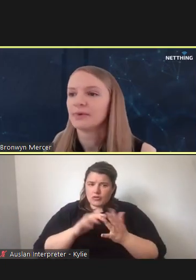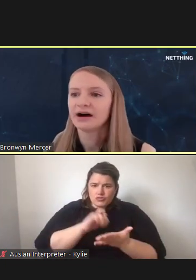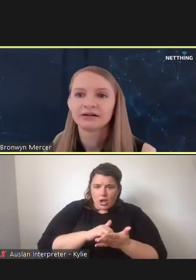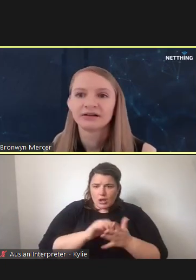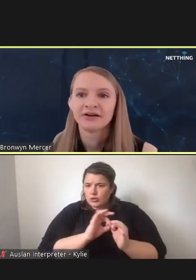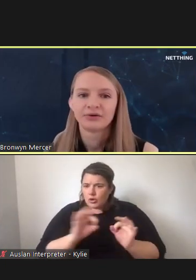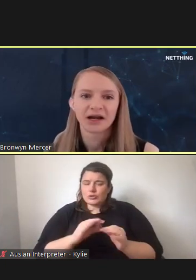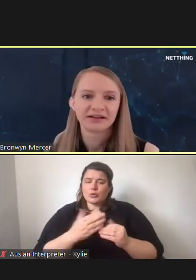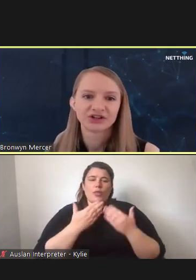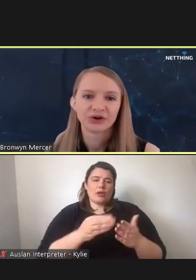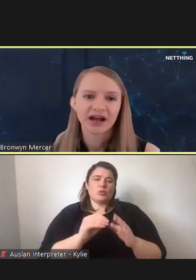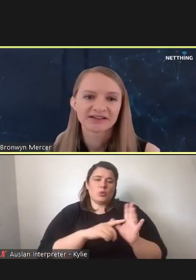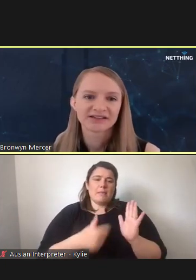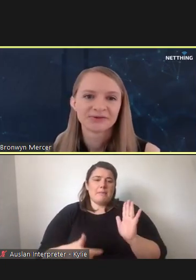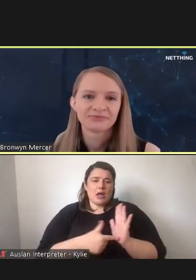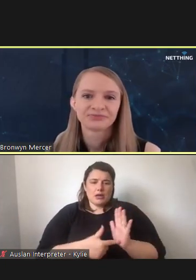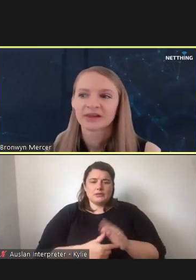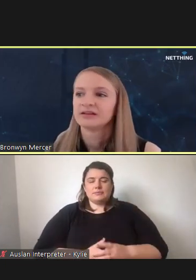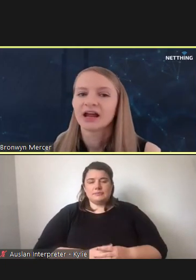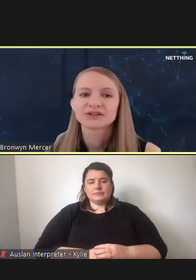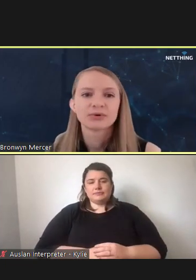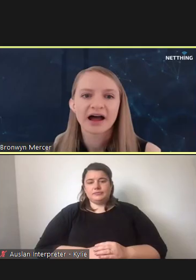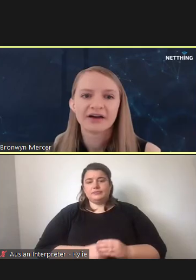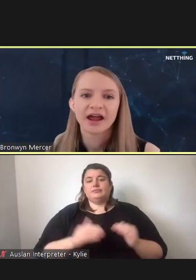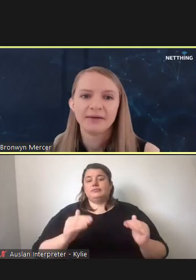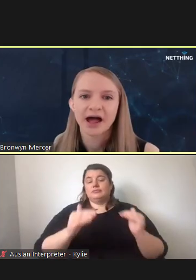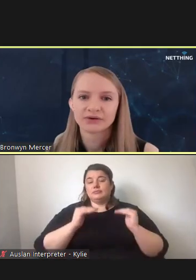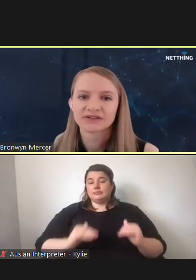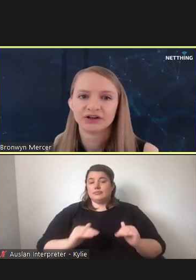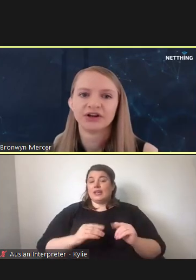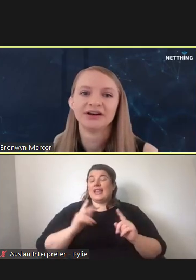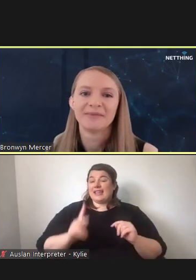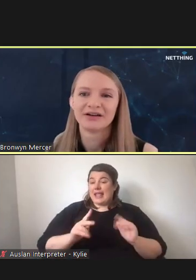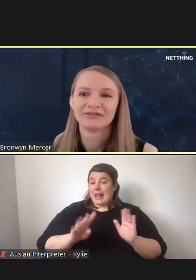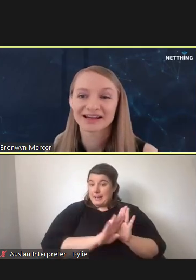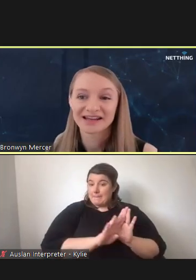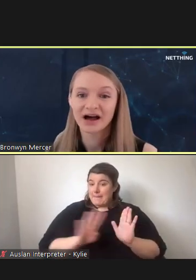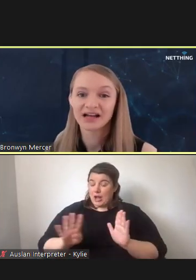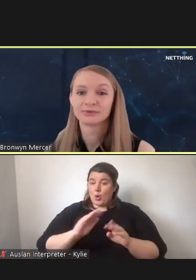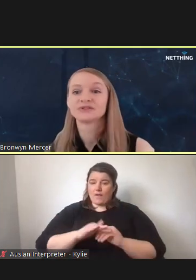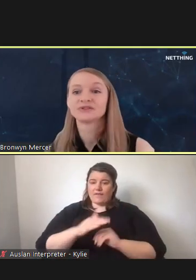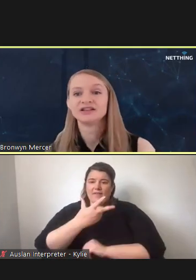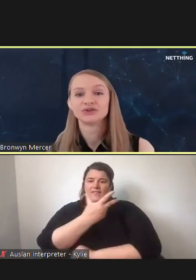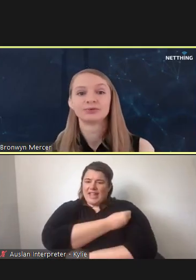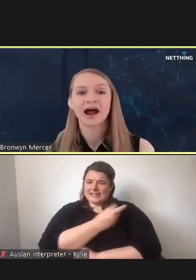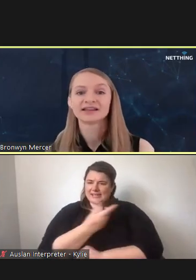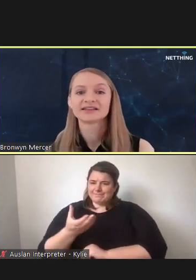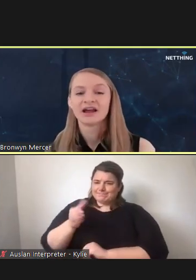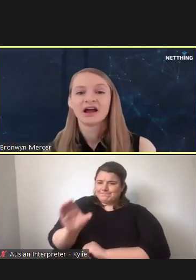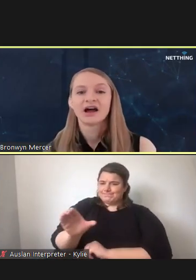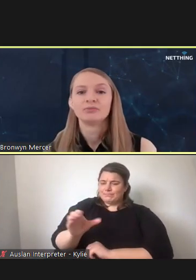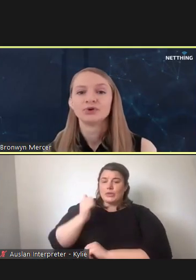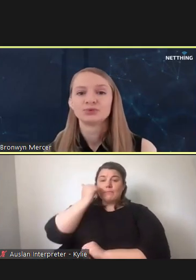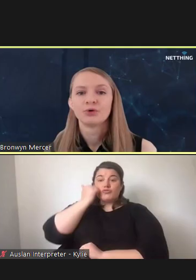you to Bart for running that showcase. Next, we'll have a panel discussion about vaccine passports and digital